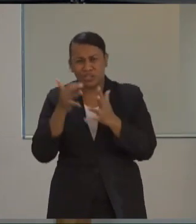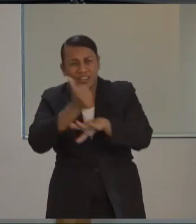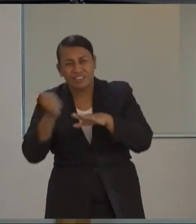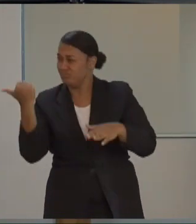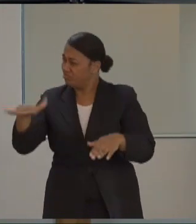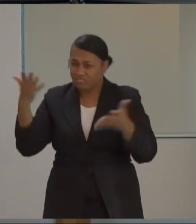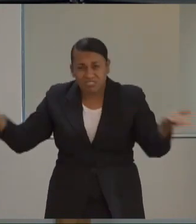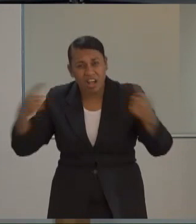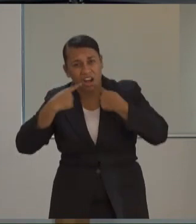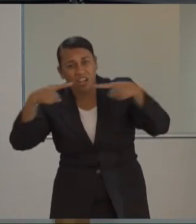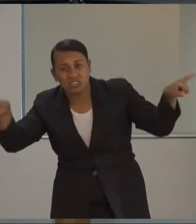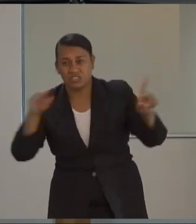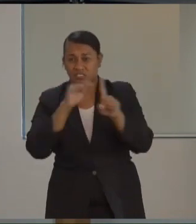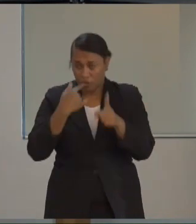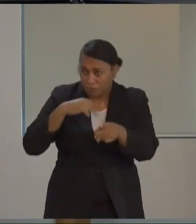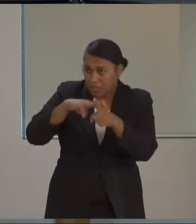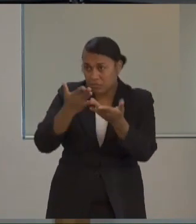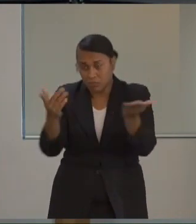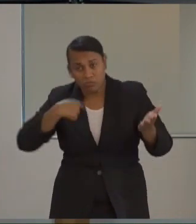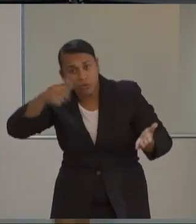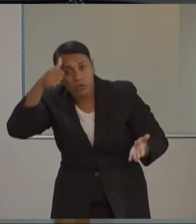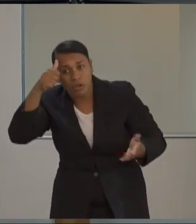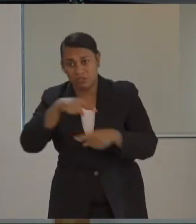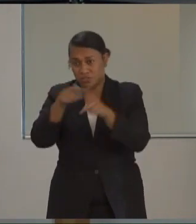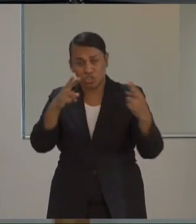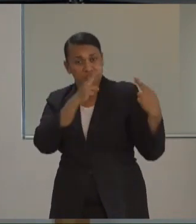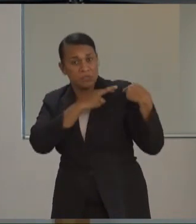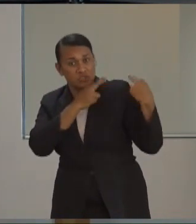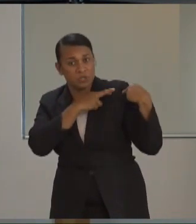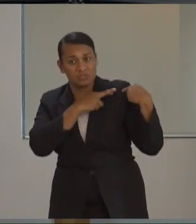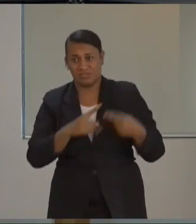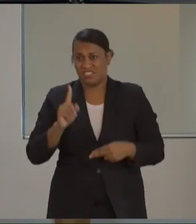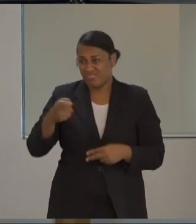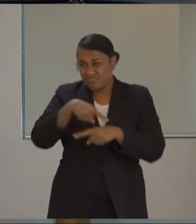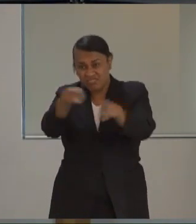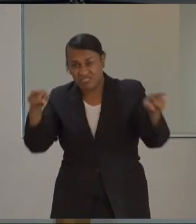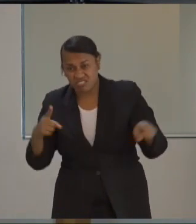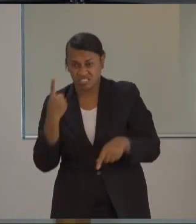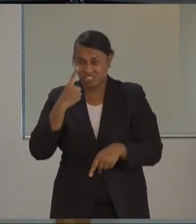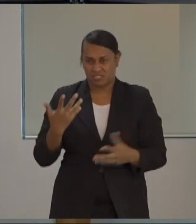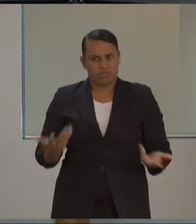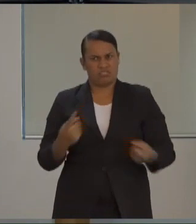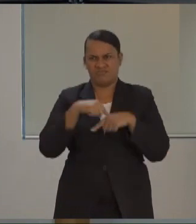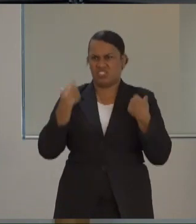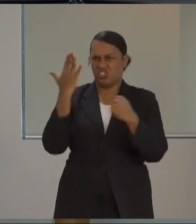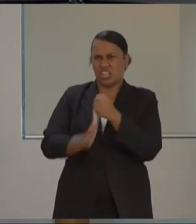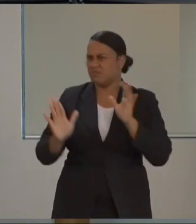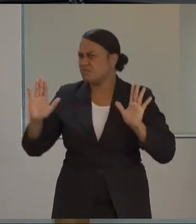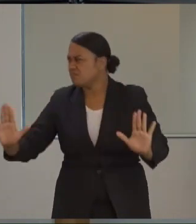and expects people to be responsible as well. You've noticed we haven't been stopping buses and offloading people.